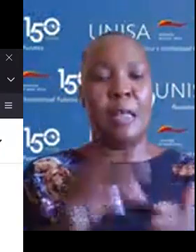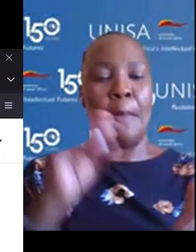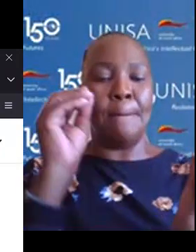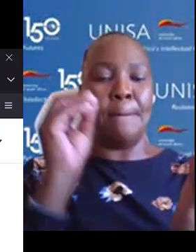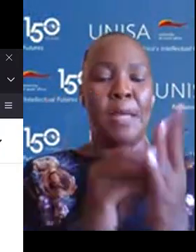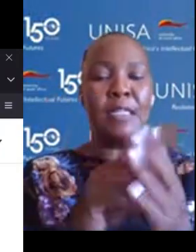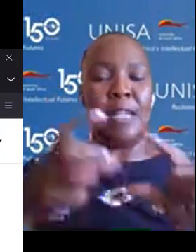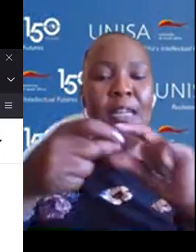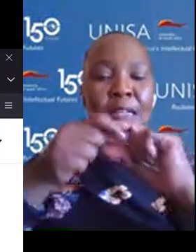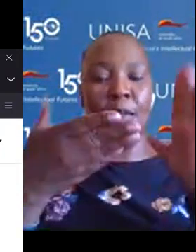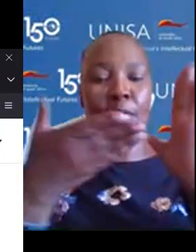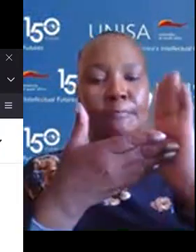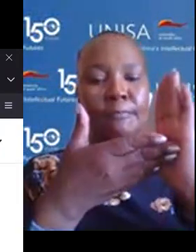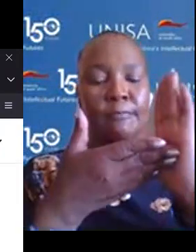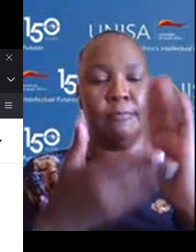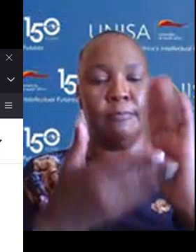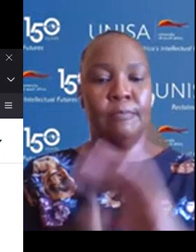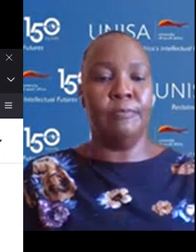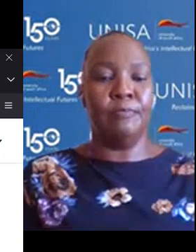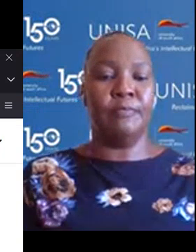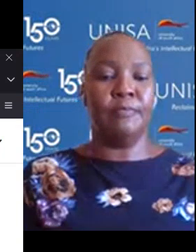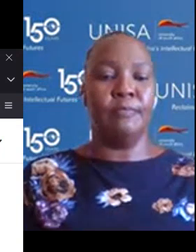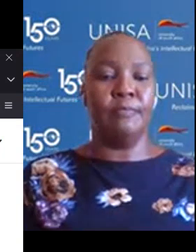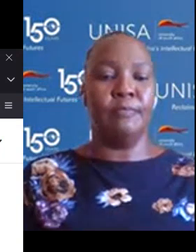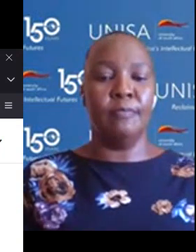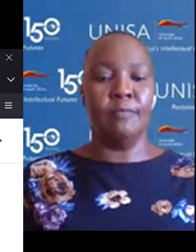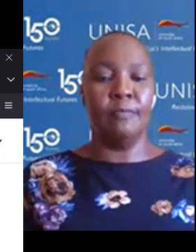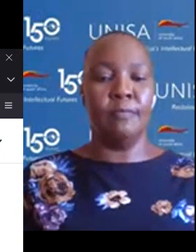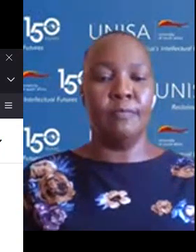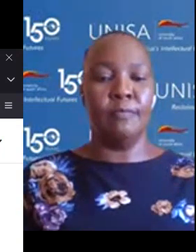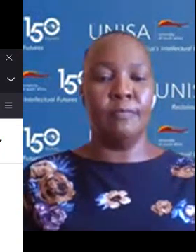in here. Oh, wait, yeah, enroll me.